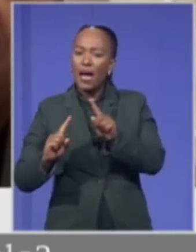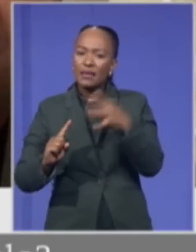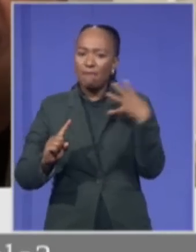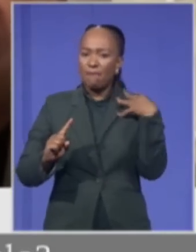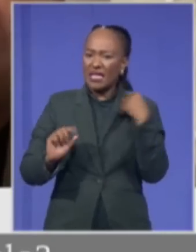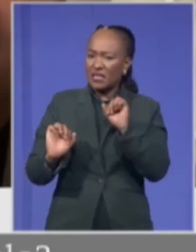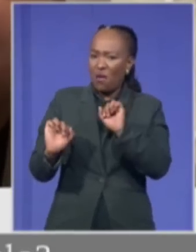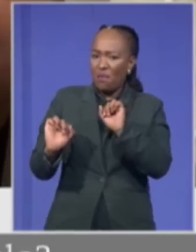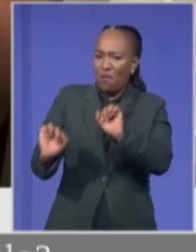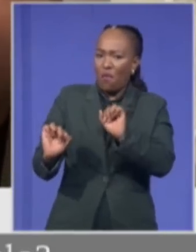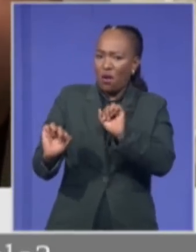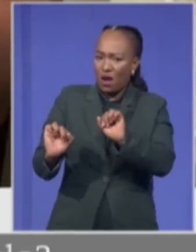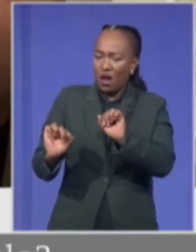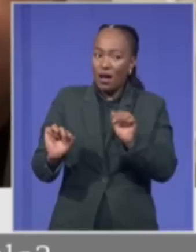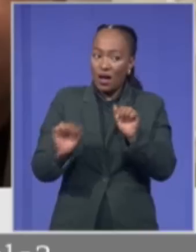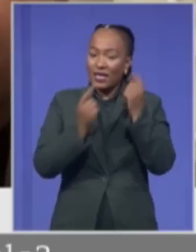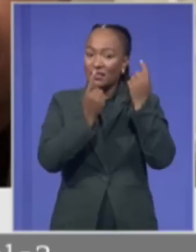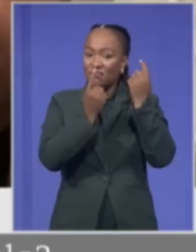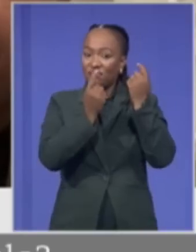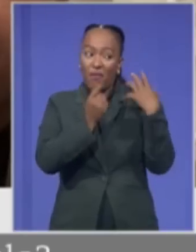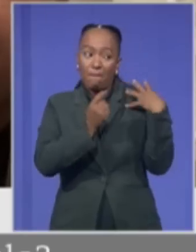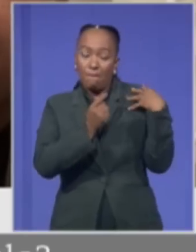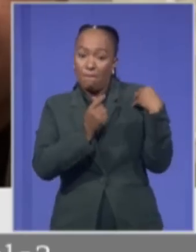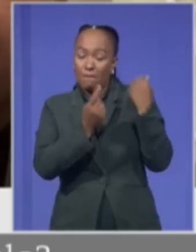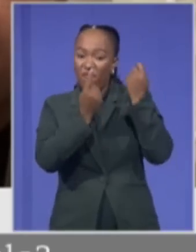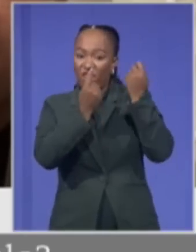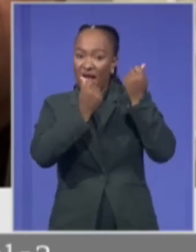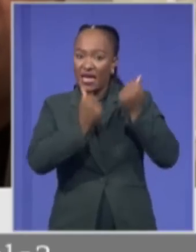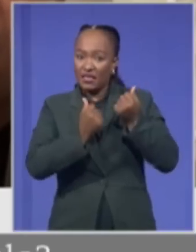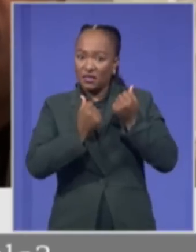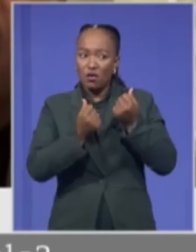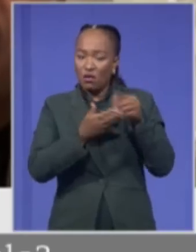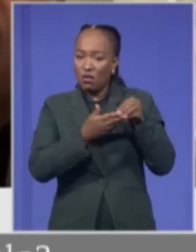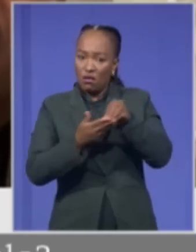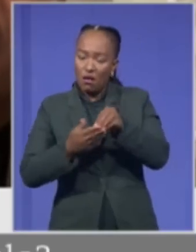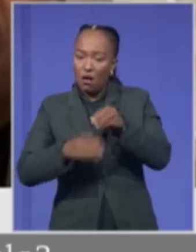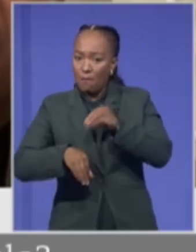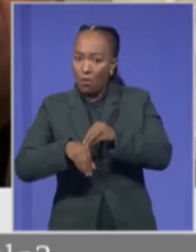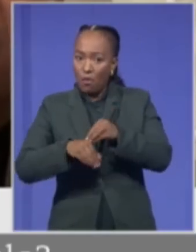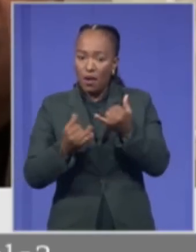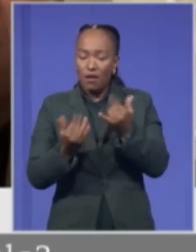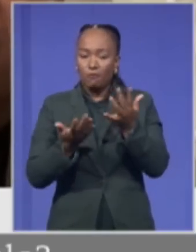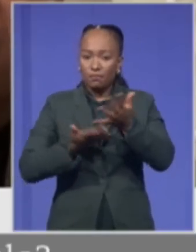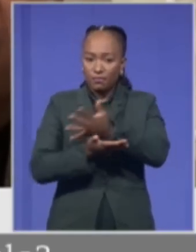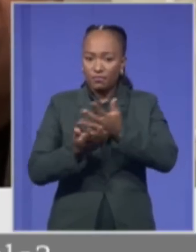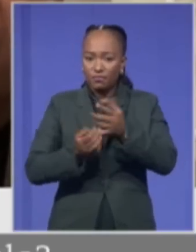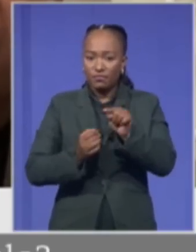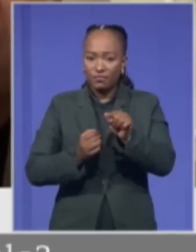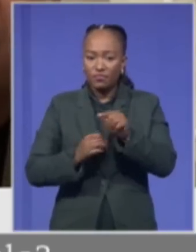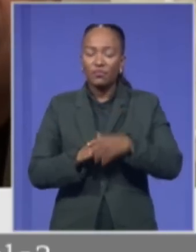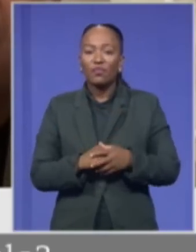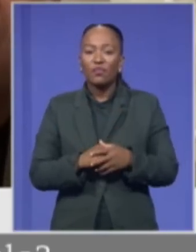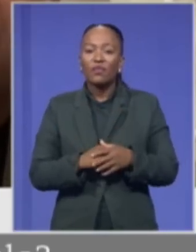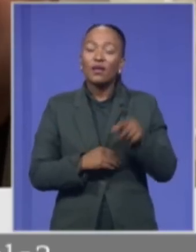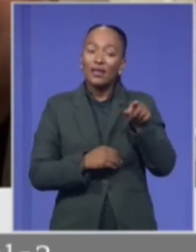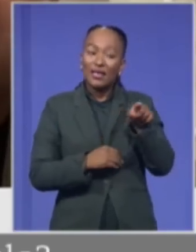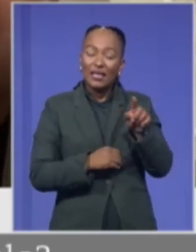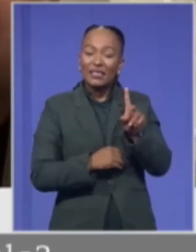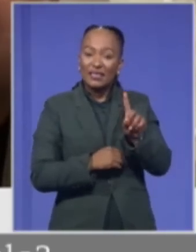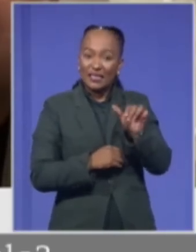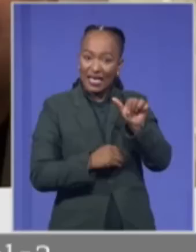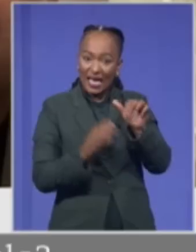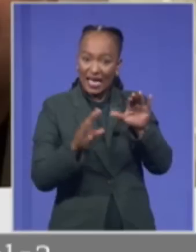la ditšhelete le leng hore le tlisitse bothata bona ba re leng hore ra bo seka tsatsing la kajeno bonneteng gore mokgwa democratic alliance ko ona e leng hore